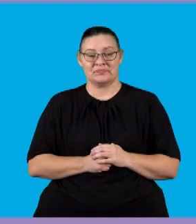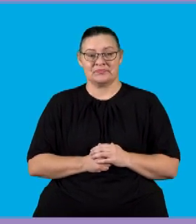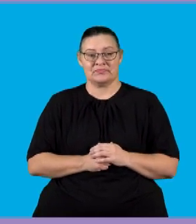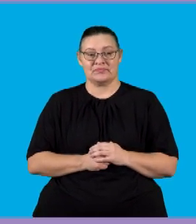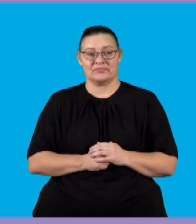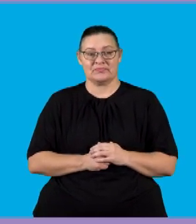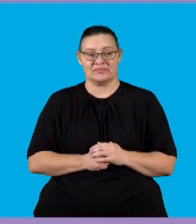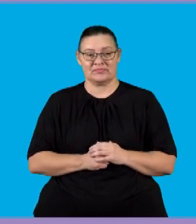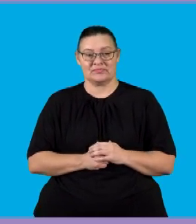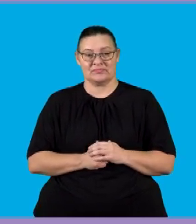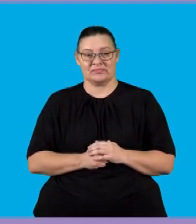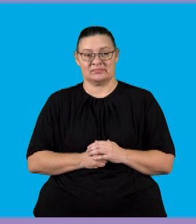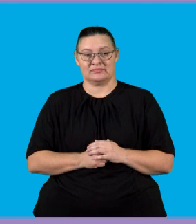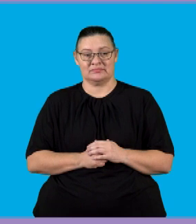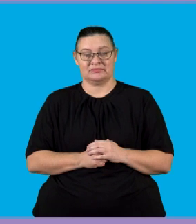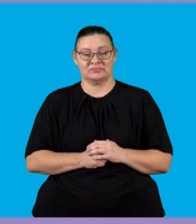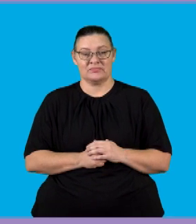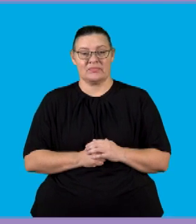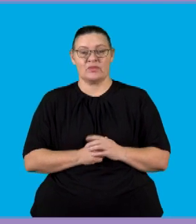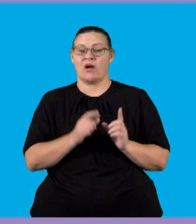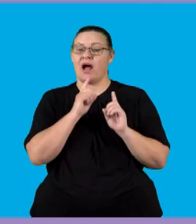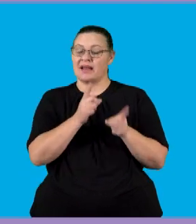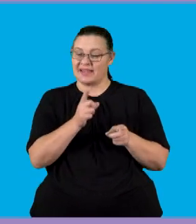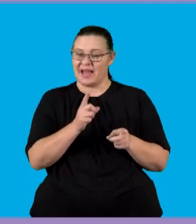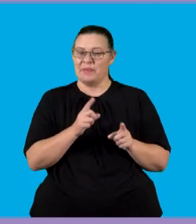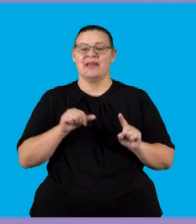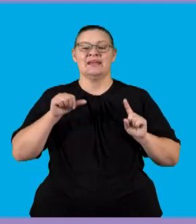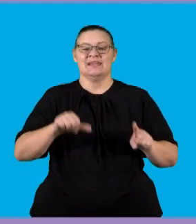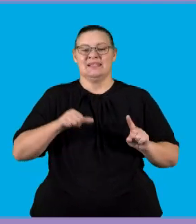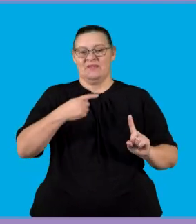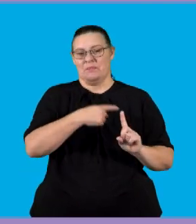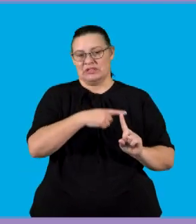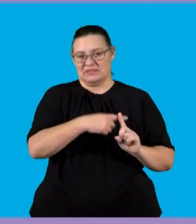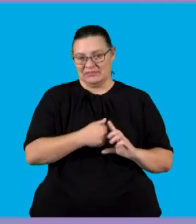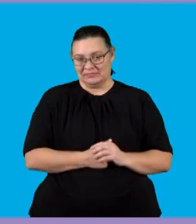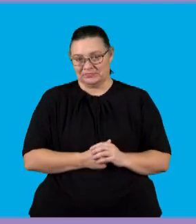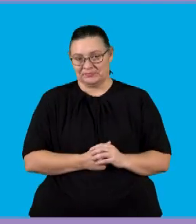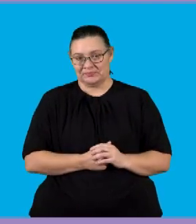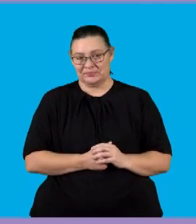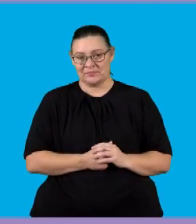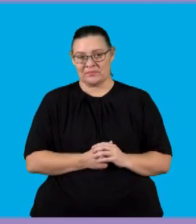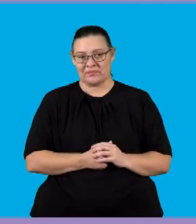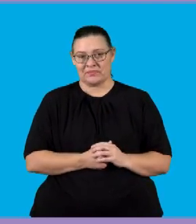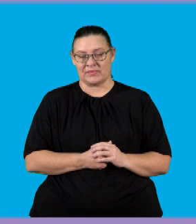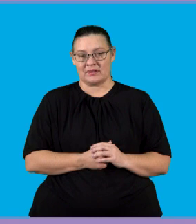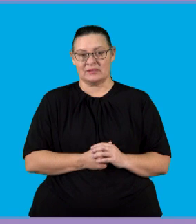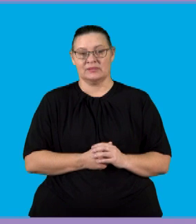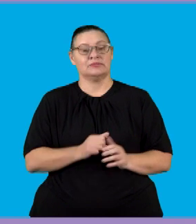4 is going to give us a 16. So our answer there is going to be a positive 16.